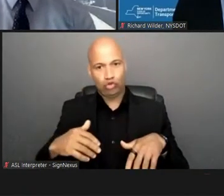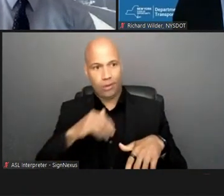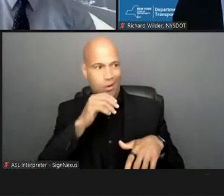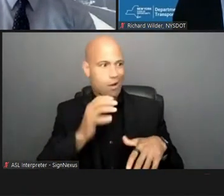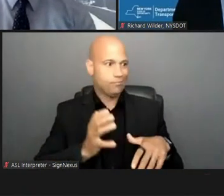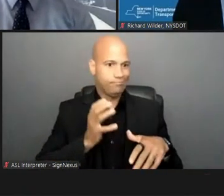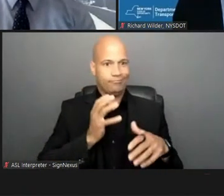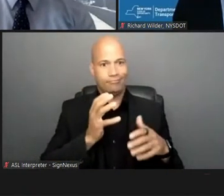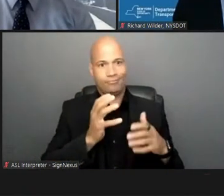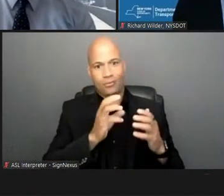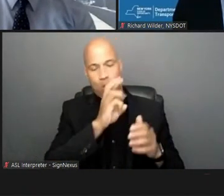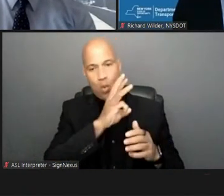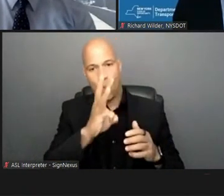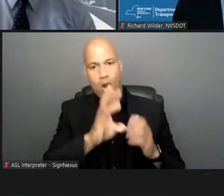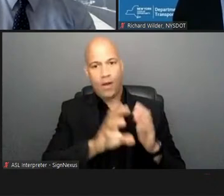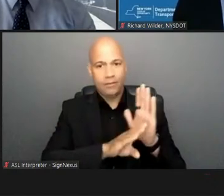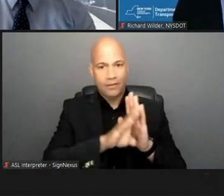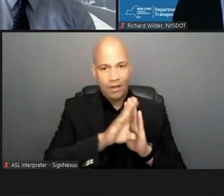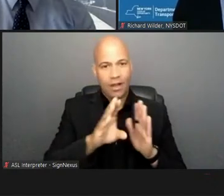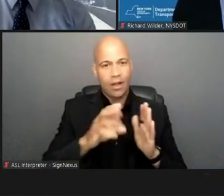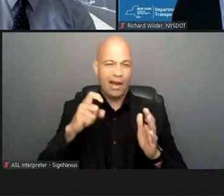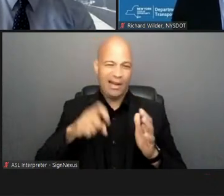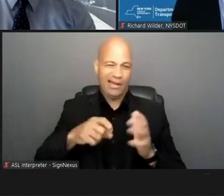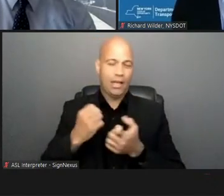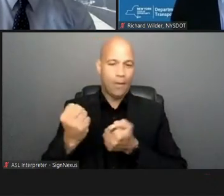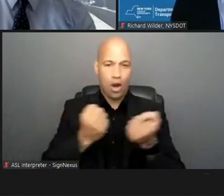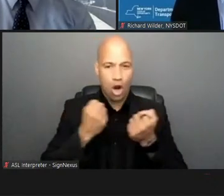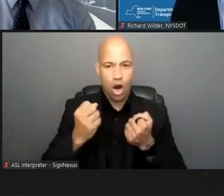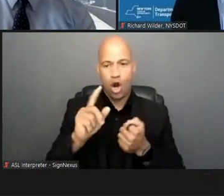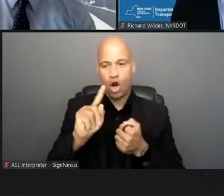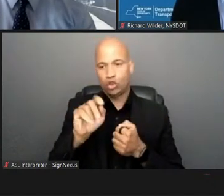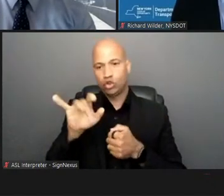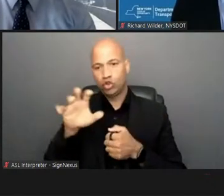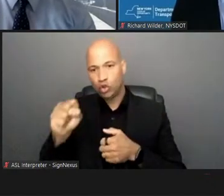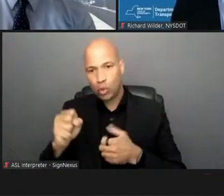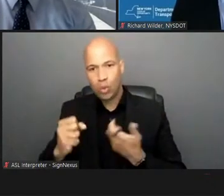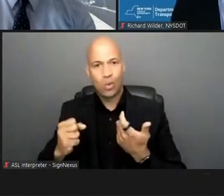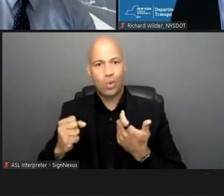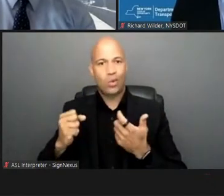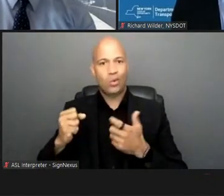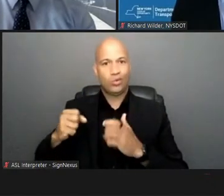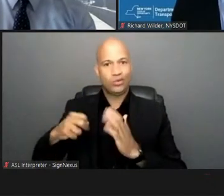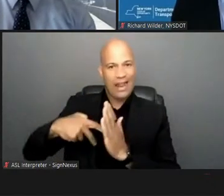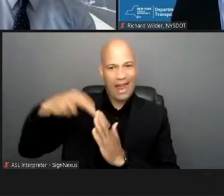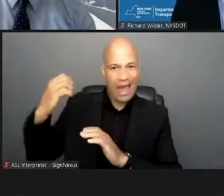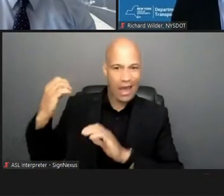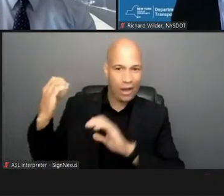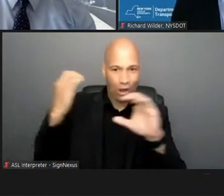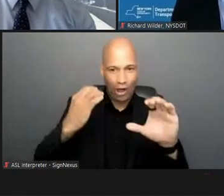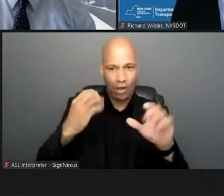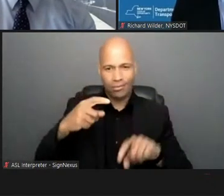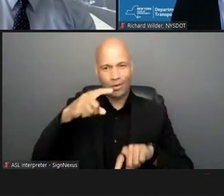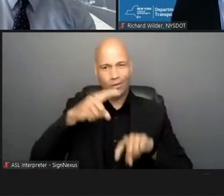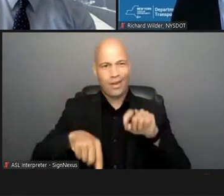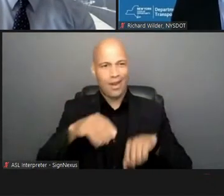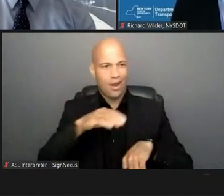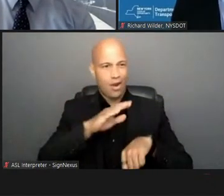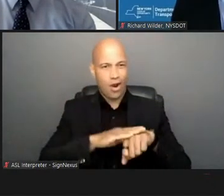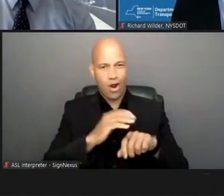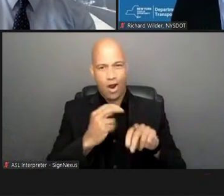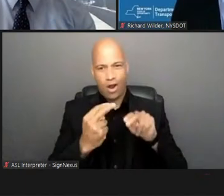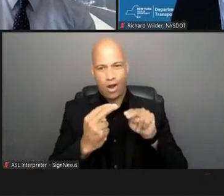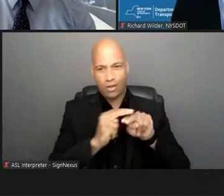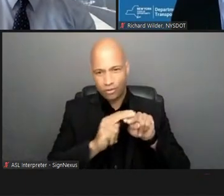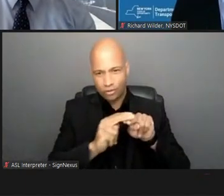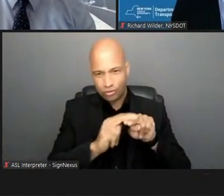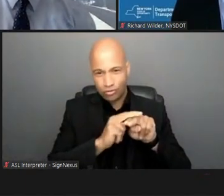my job involves the use of tools and a ladder I can't put it on a bicycle and it's illegal to transport those things on the subway you want me